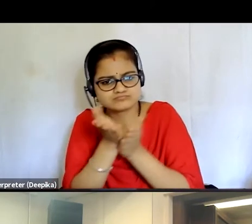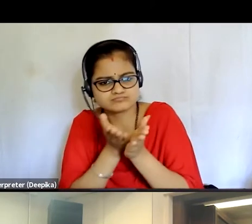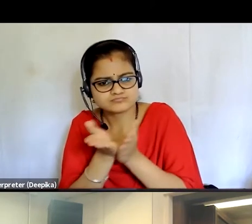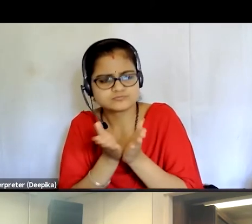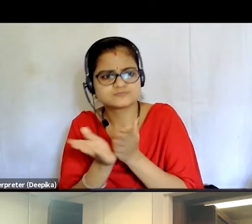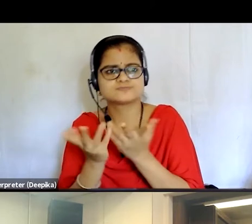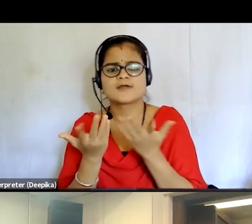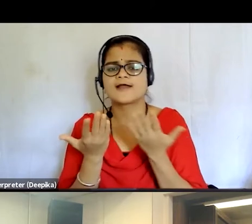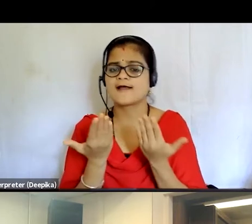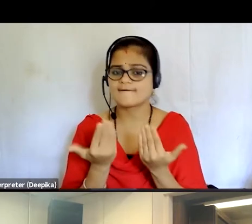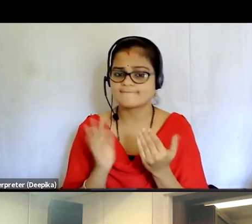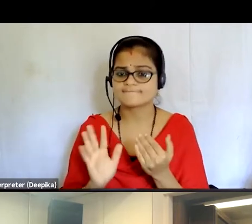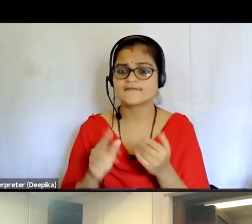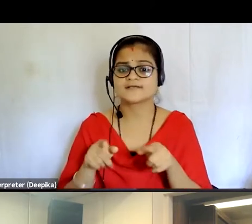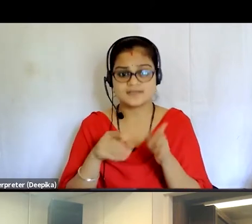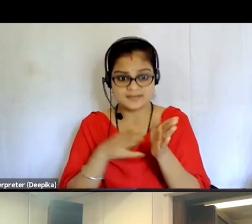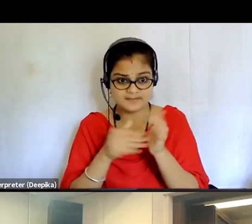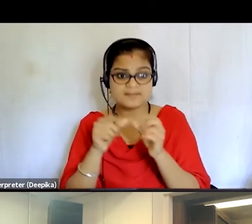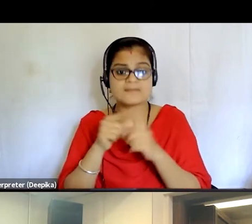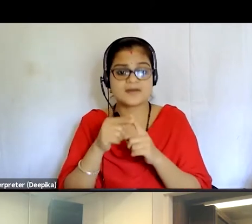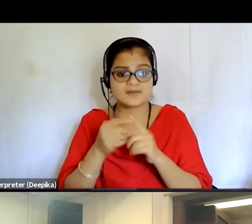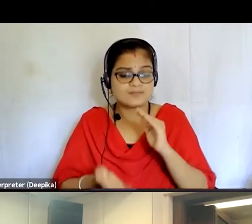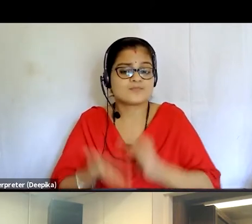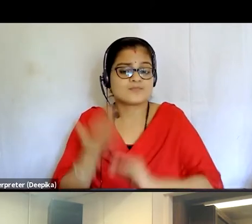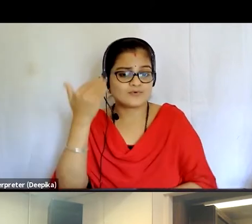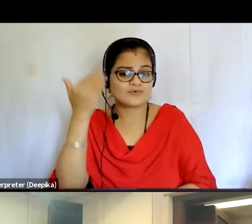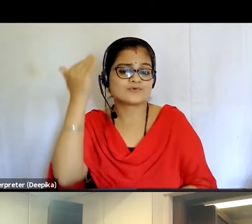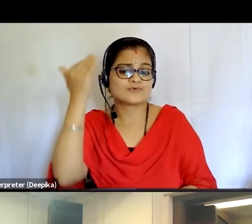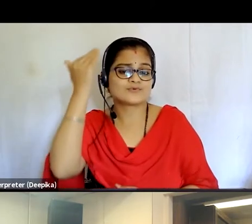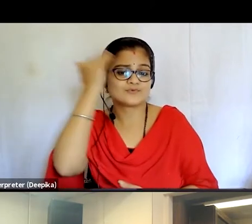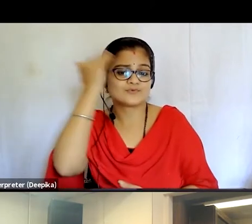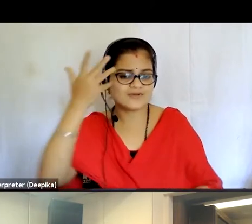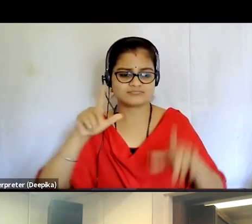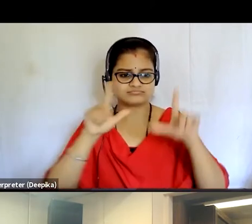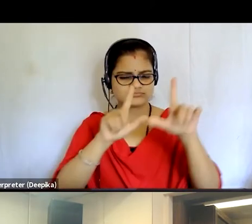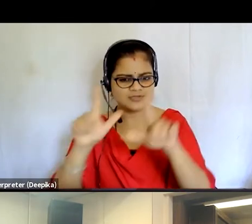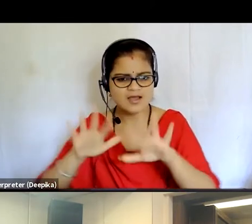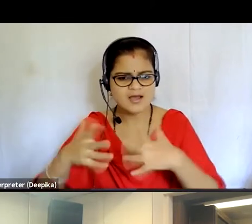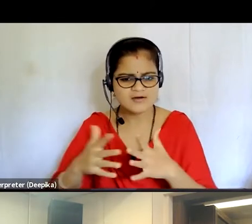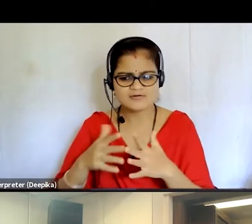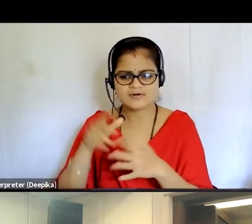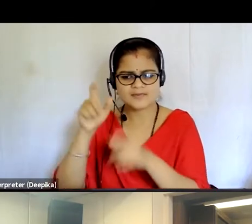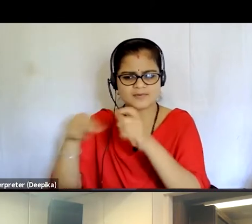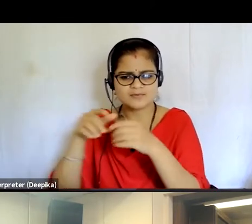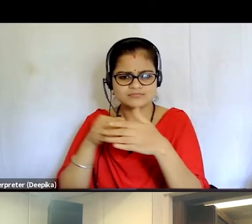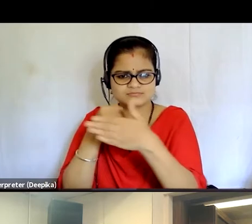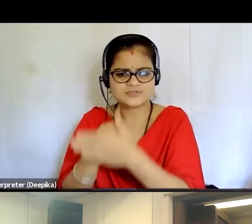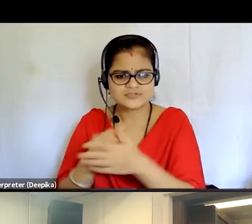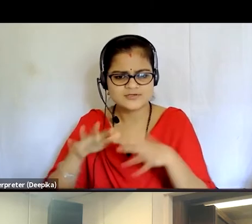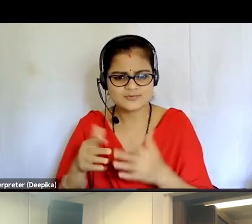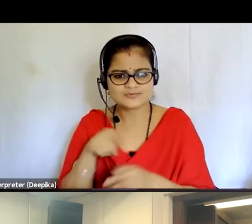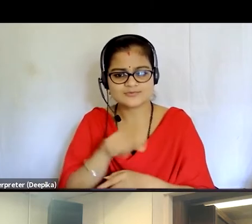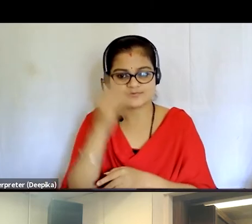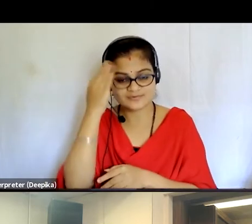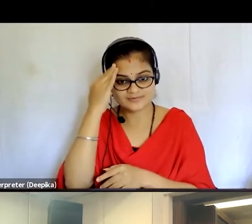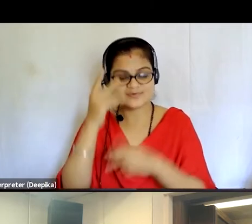senses, and MAP would know it much better than anybody else, being a museum. And therefore, while that is the